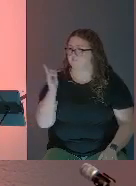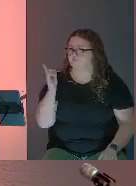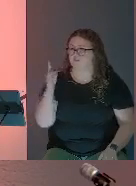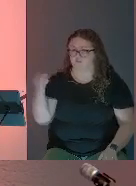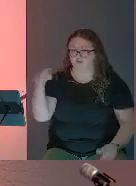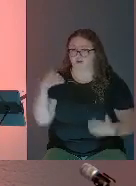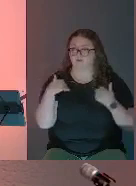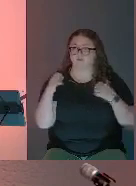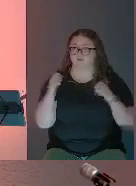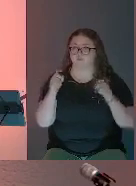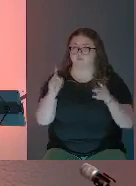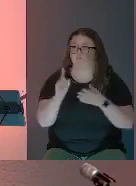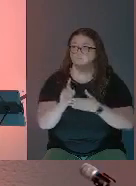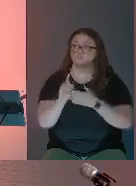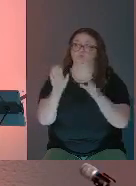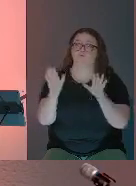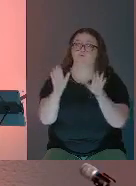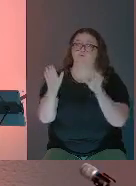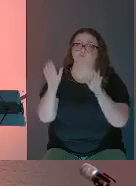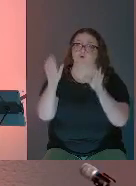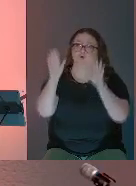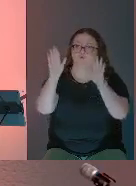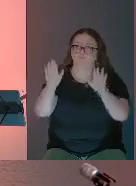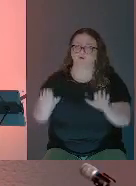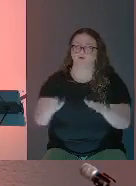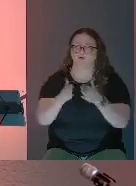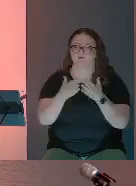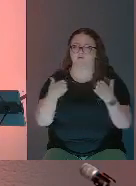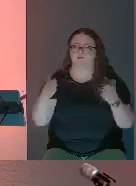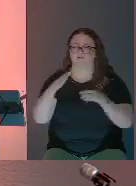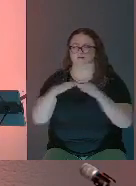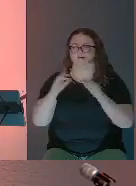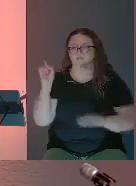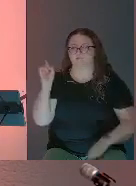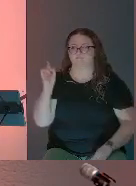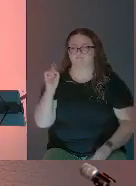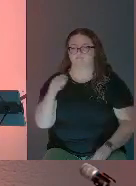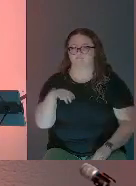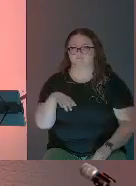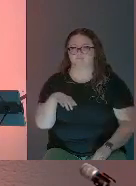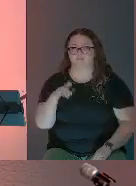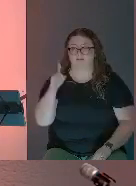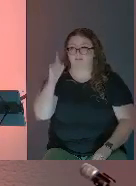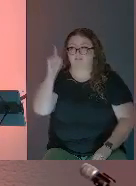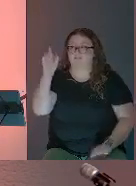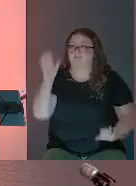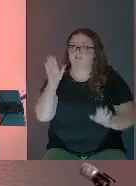and the power to do greater things than he did. And he did some amazing things.